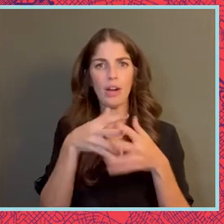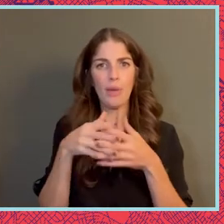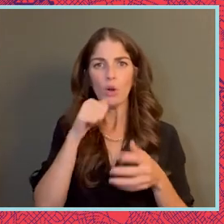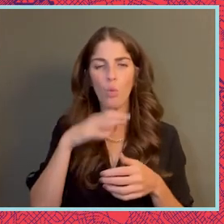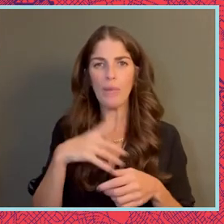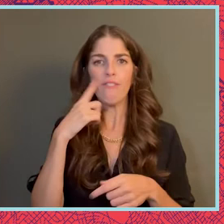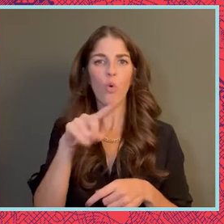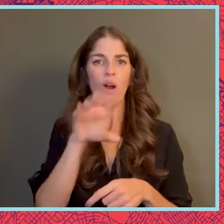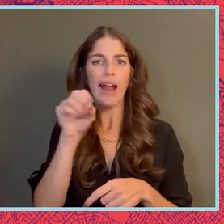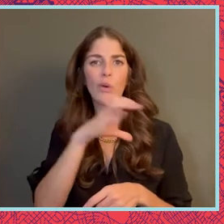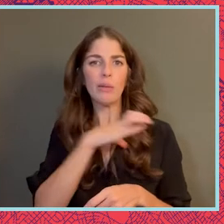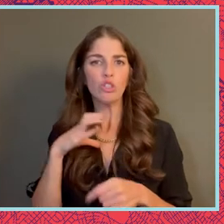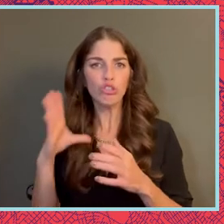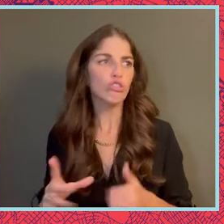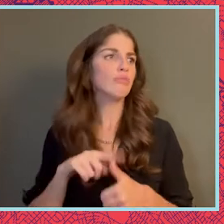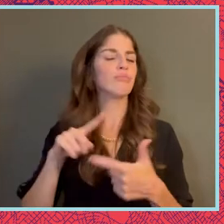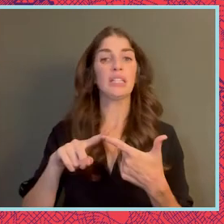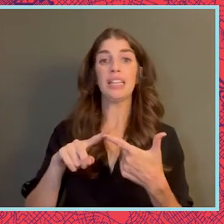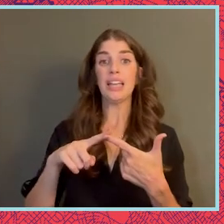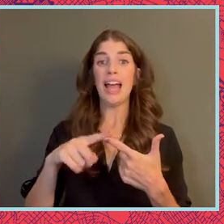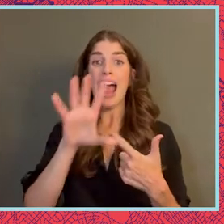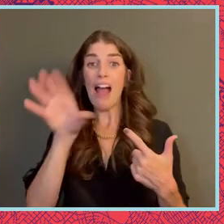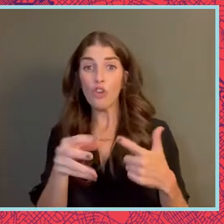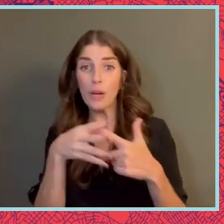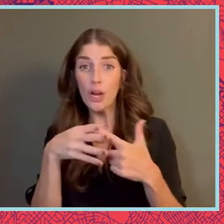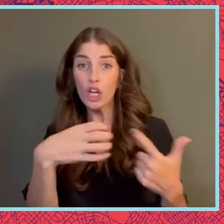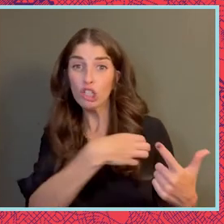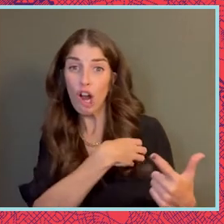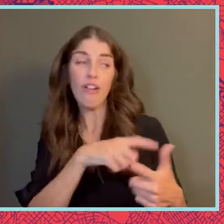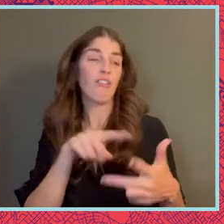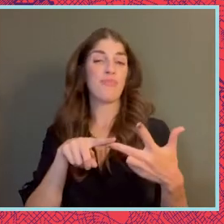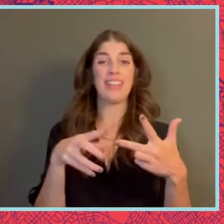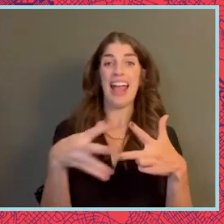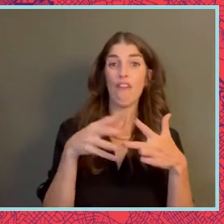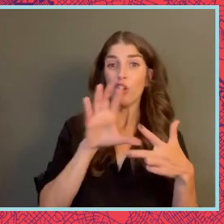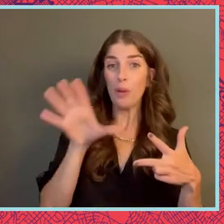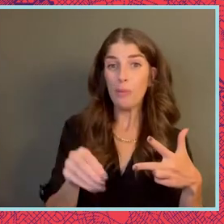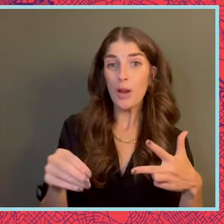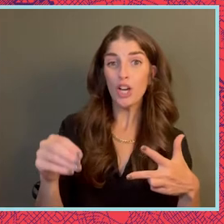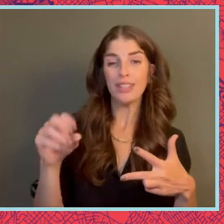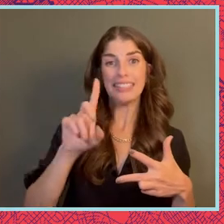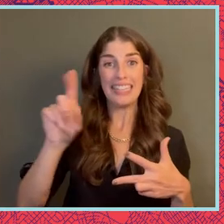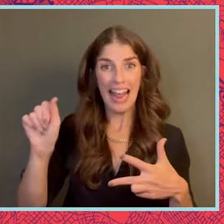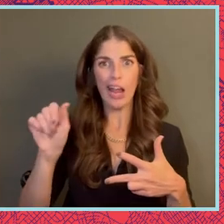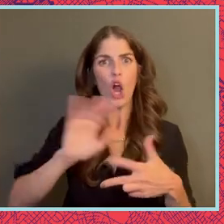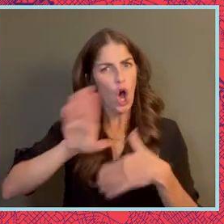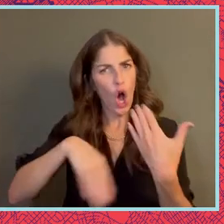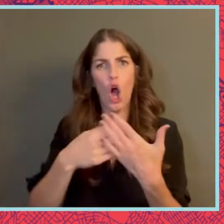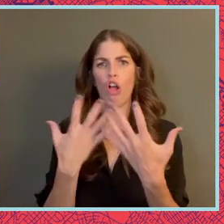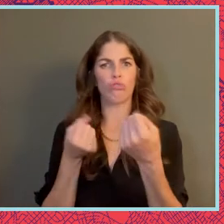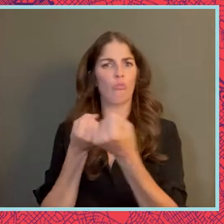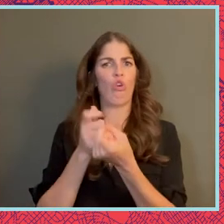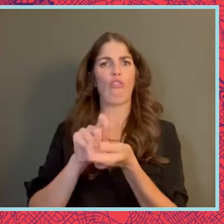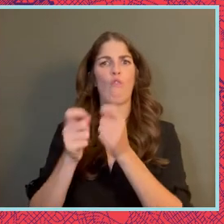African-American sheriff who ran on a reform platform, and an African-American district attorney who ran on a reform platform.